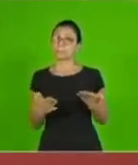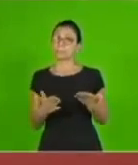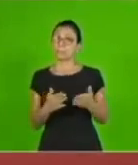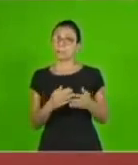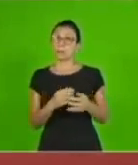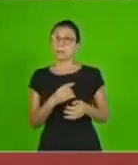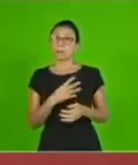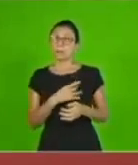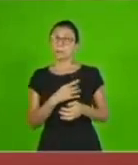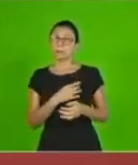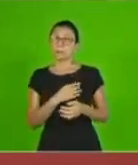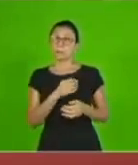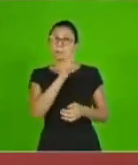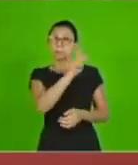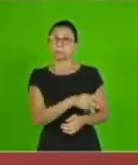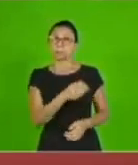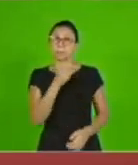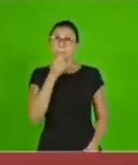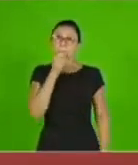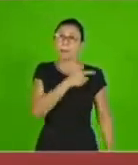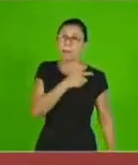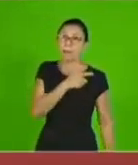of offending people.